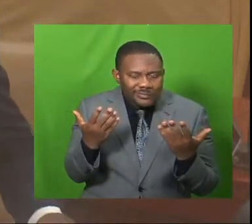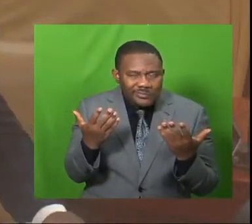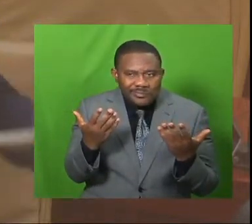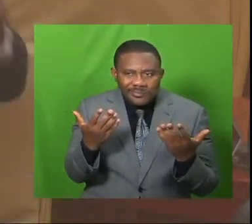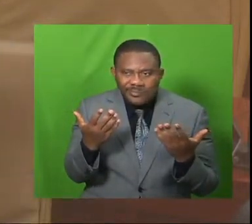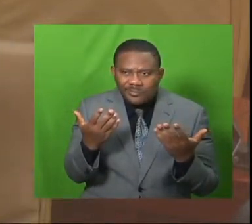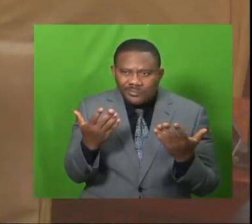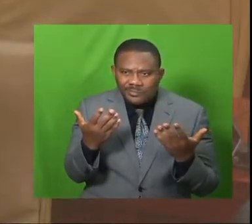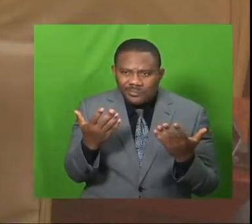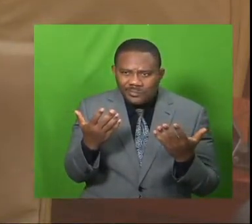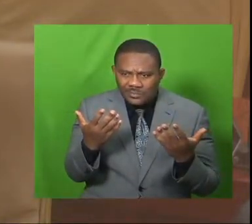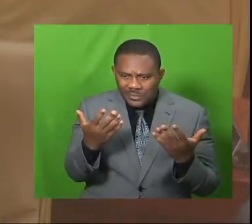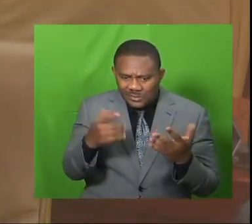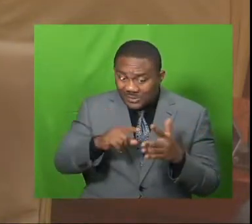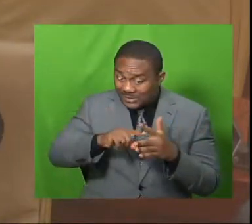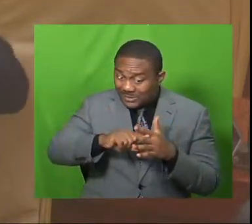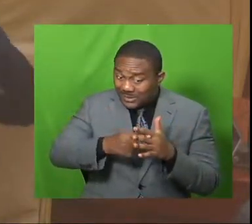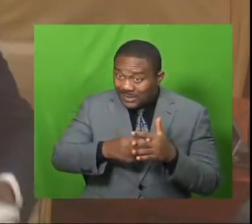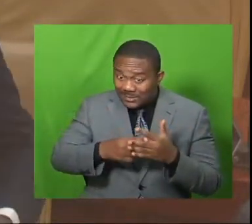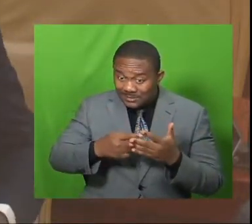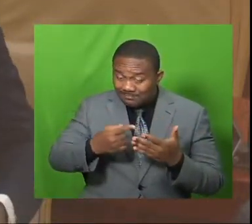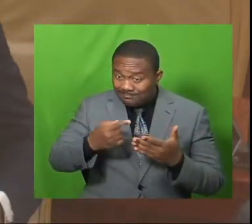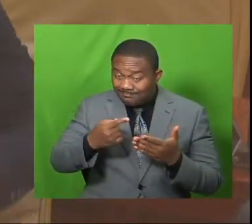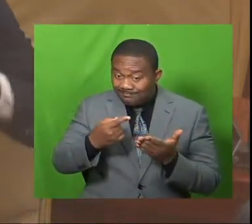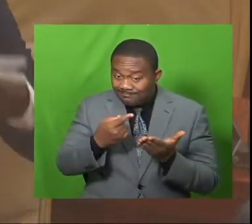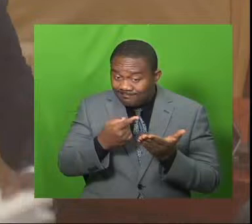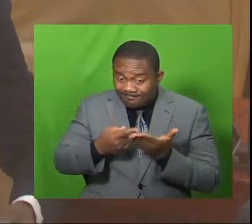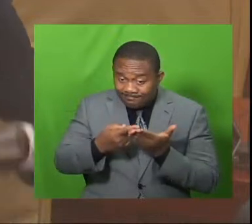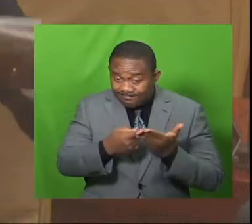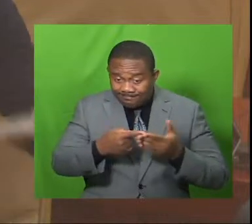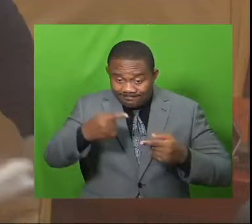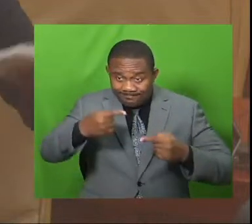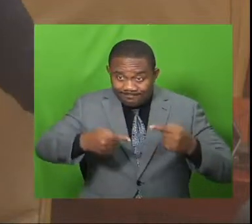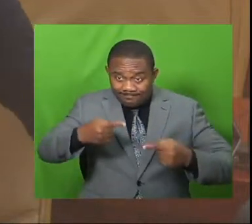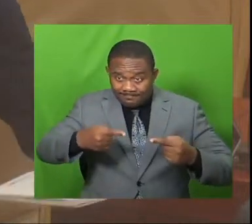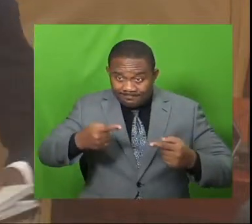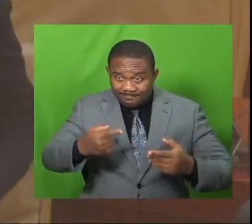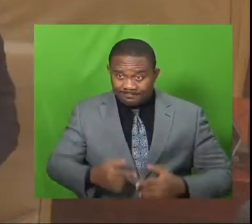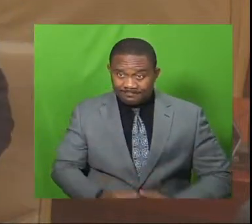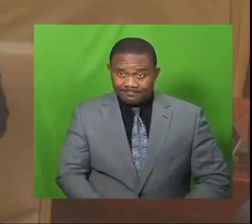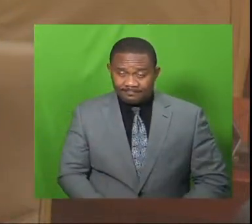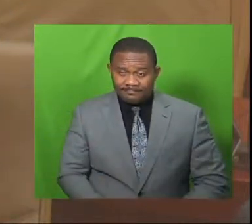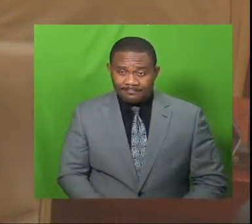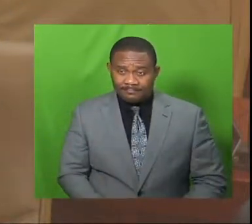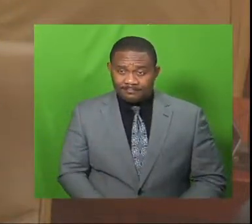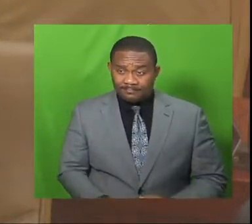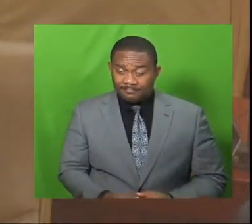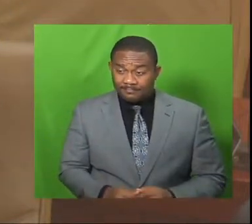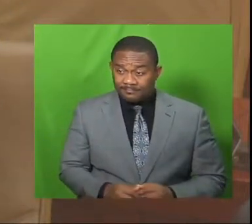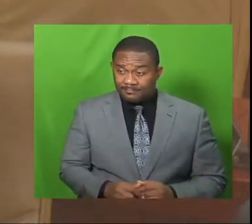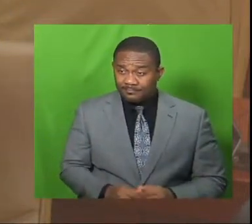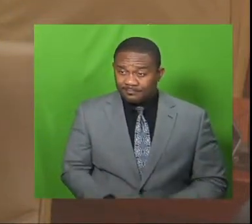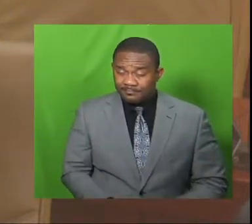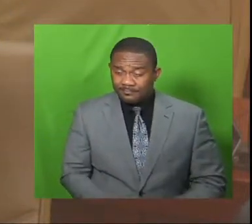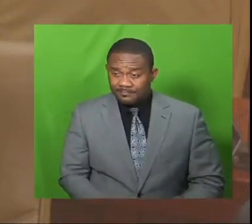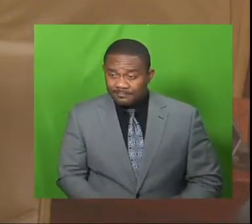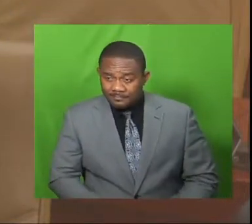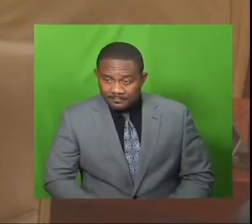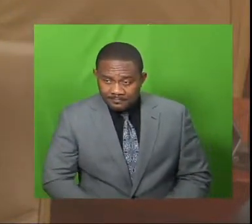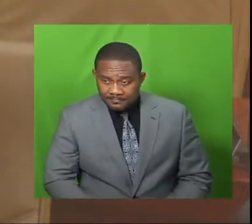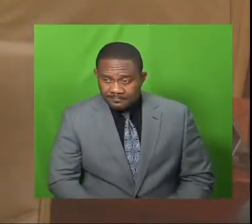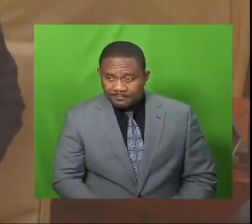to debate on a message of a state, the state of the nation, when delivered by the